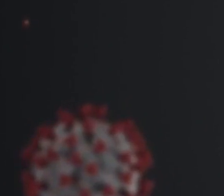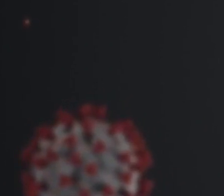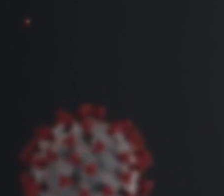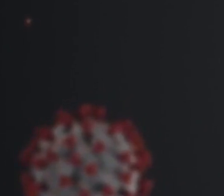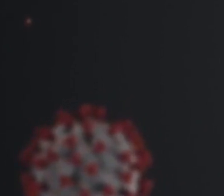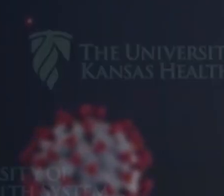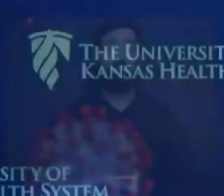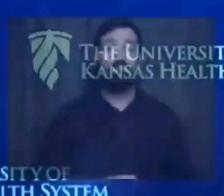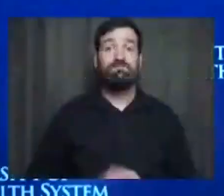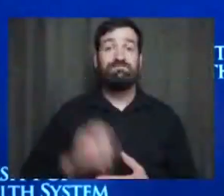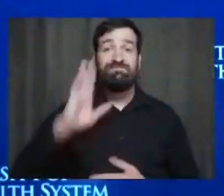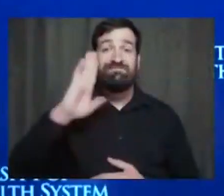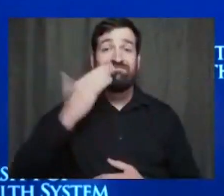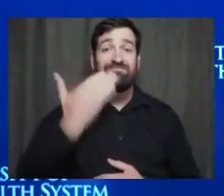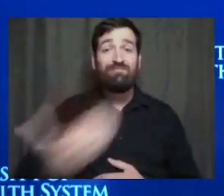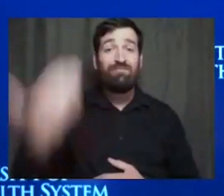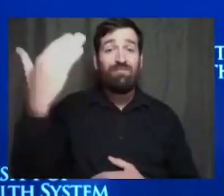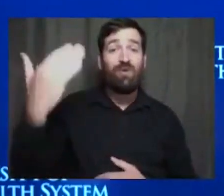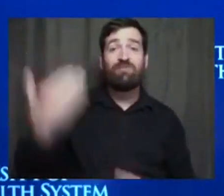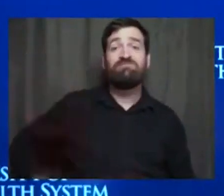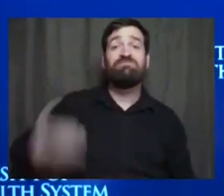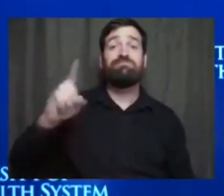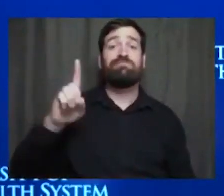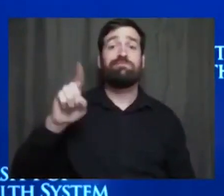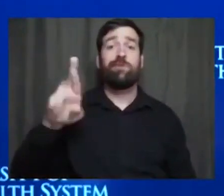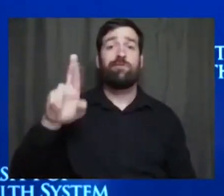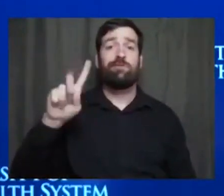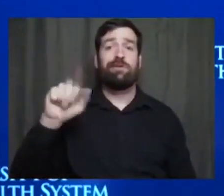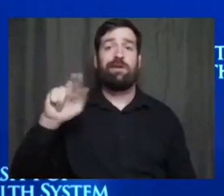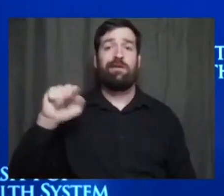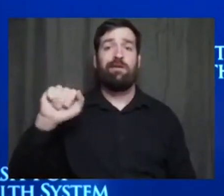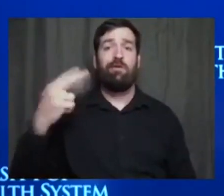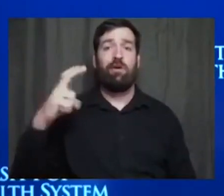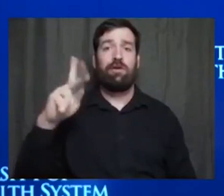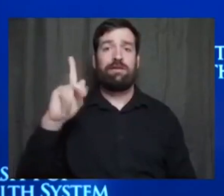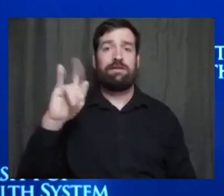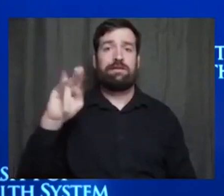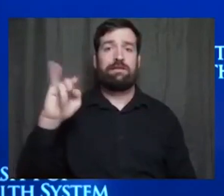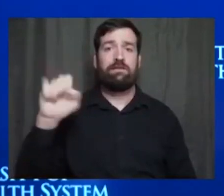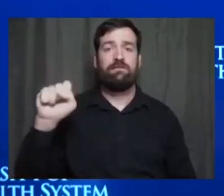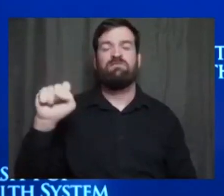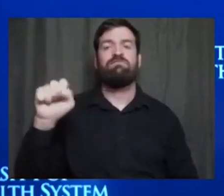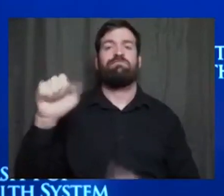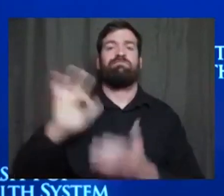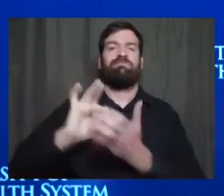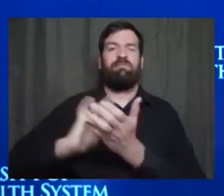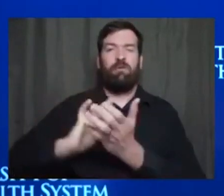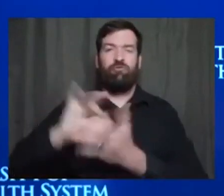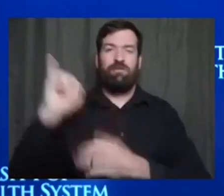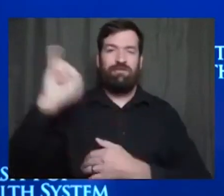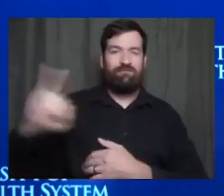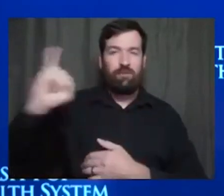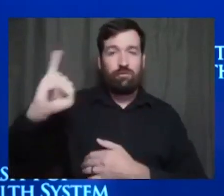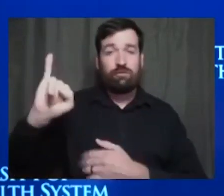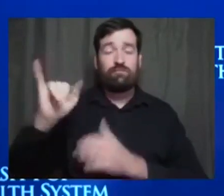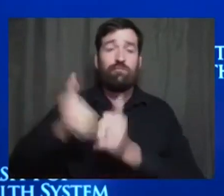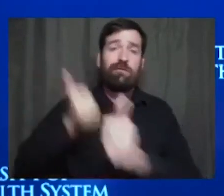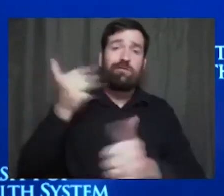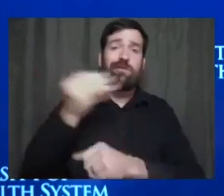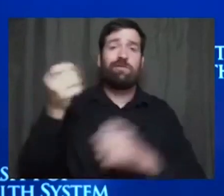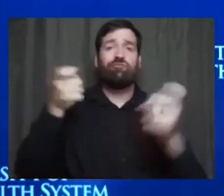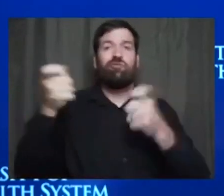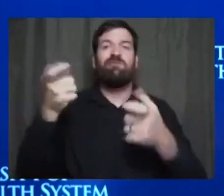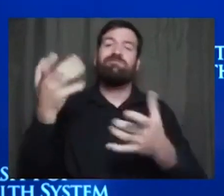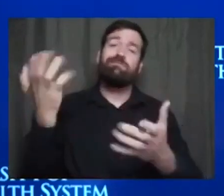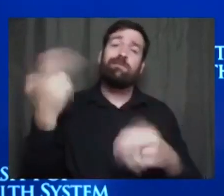All right, good morning, and I'm Dr. Dana Hawkinson, Medical Director of Infection Prevention and Control. Once again, unfortunately having to be in for Dr.